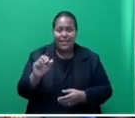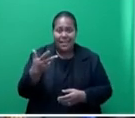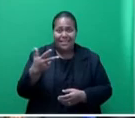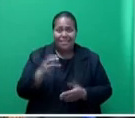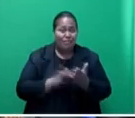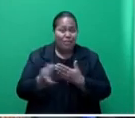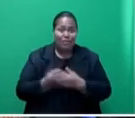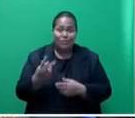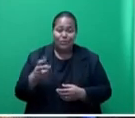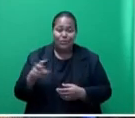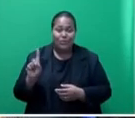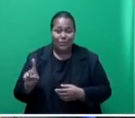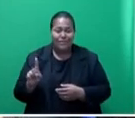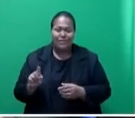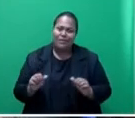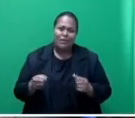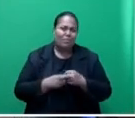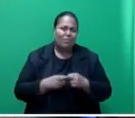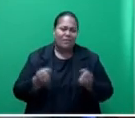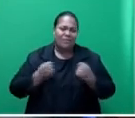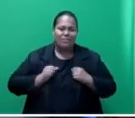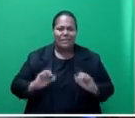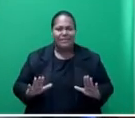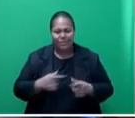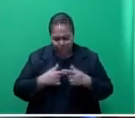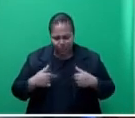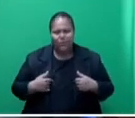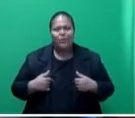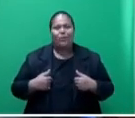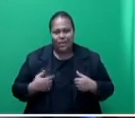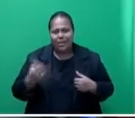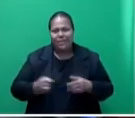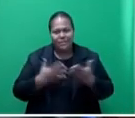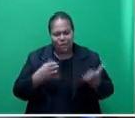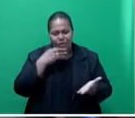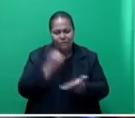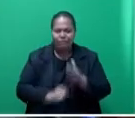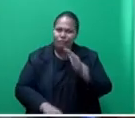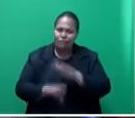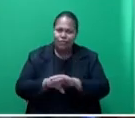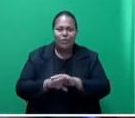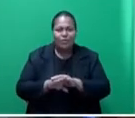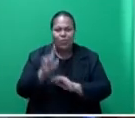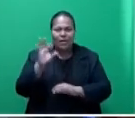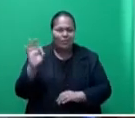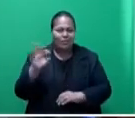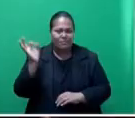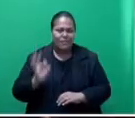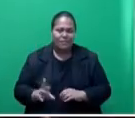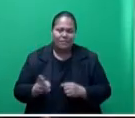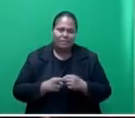the repair works have been completed, and we are anticipating full 100% restoration as soon as possible. Thank you, Mr. Speaker,